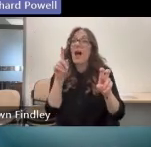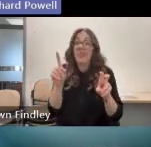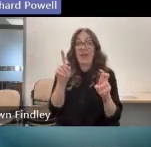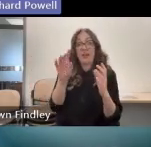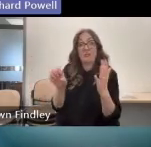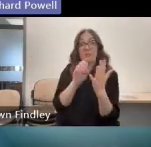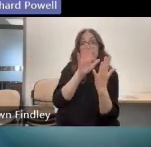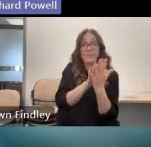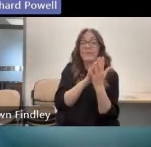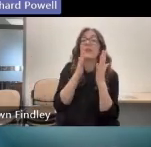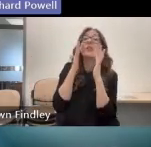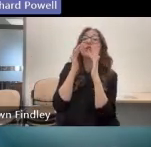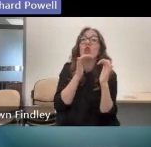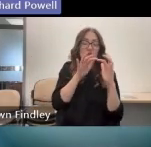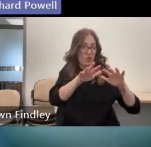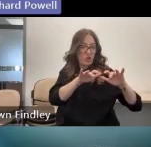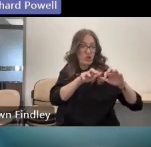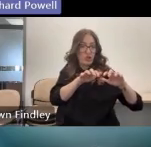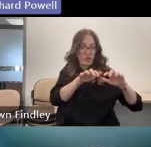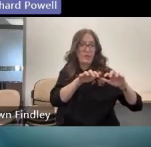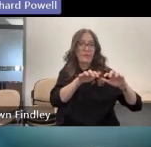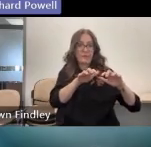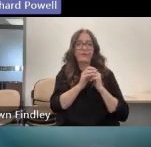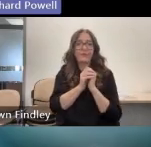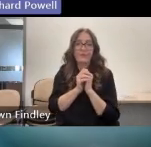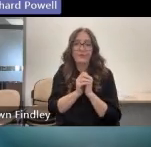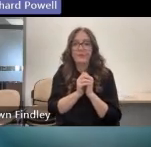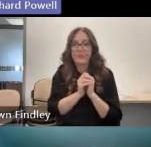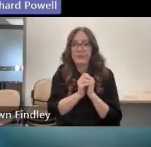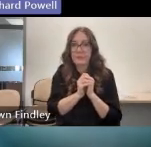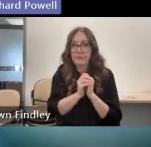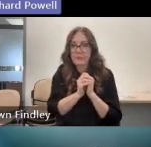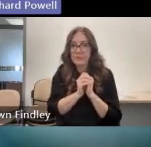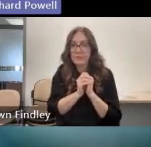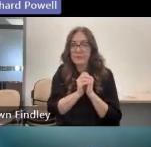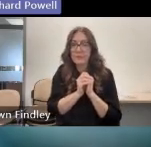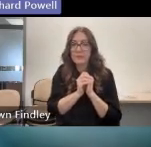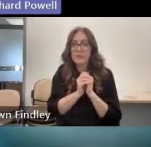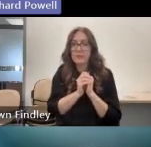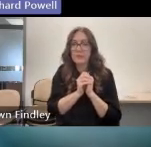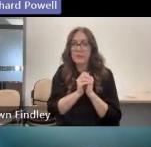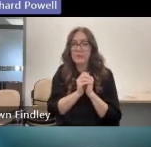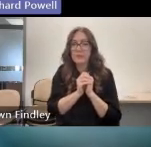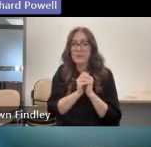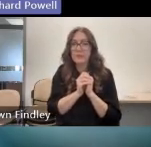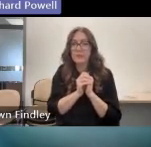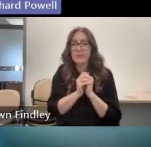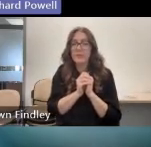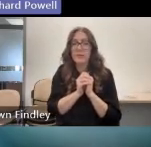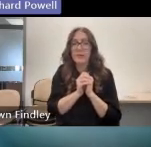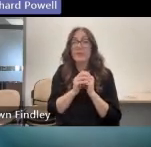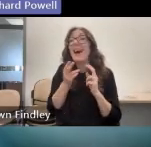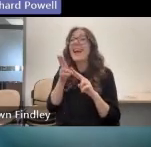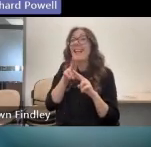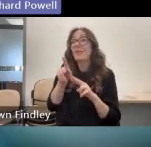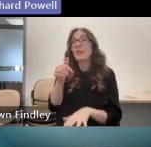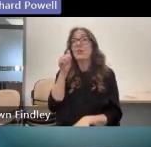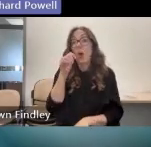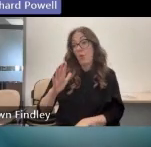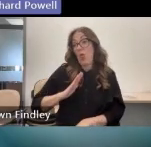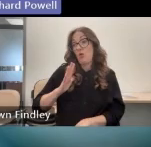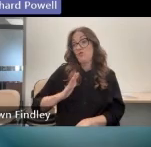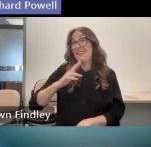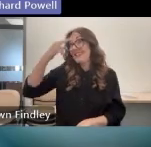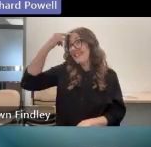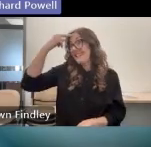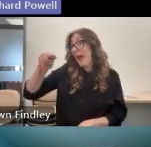bar. Or alternatively, if you know where to go, you can navigate through the menus to